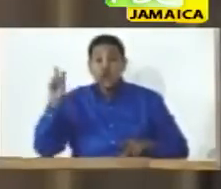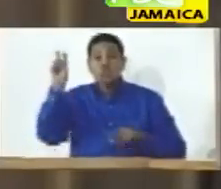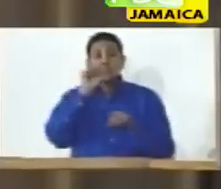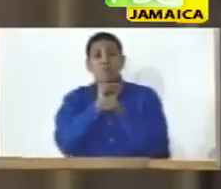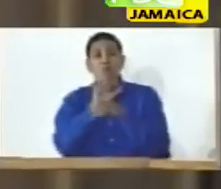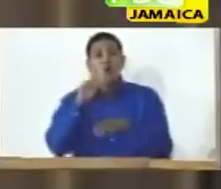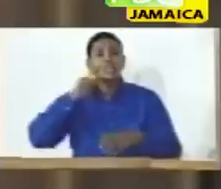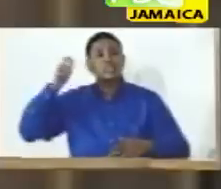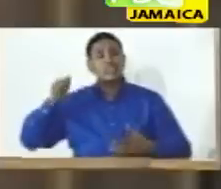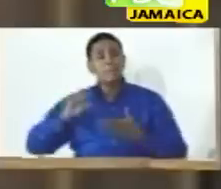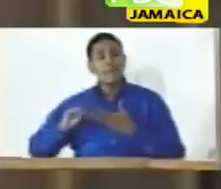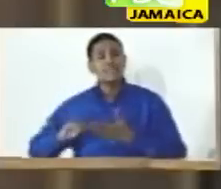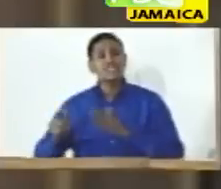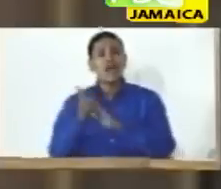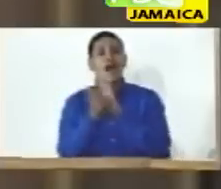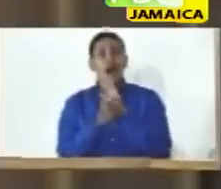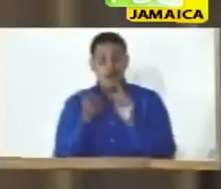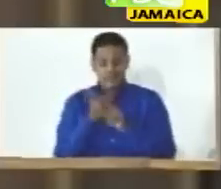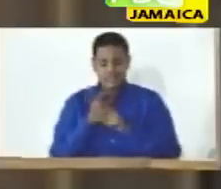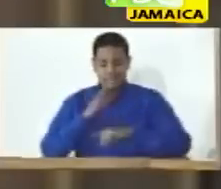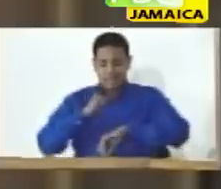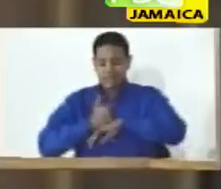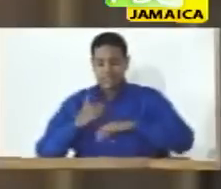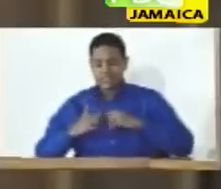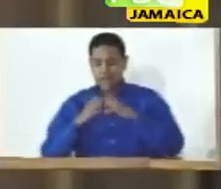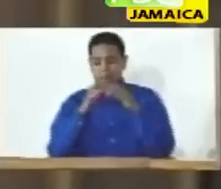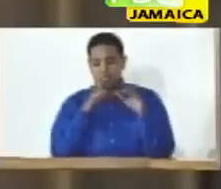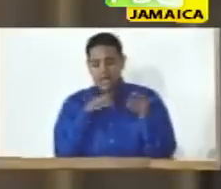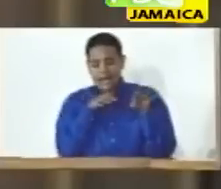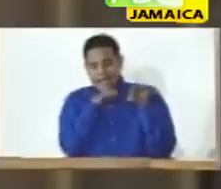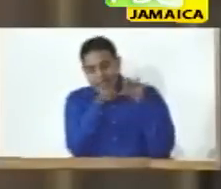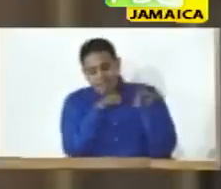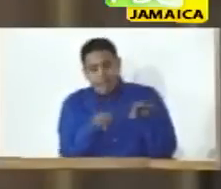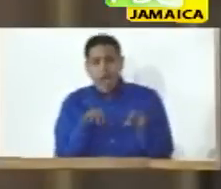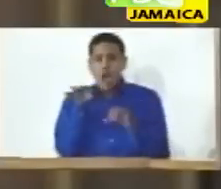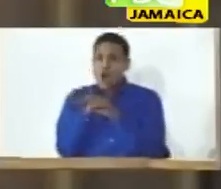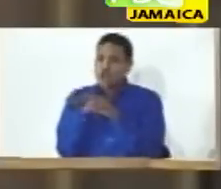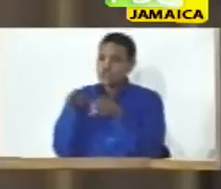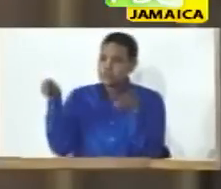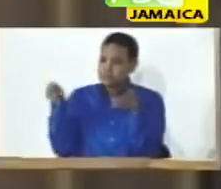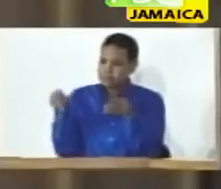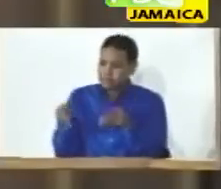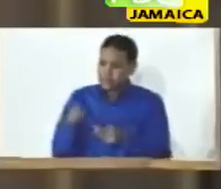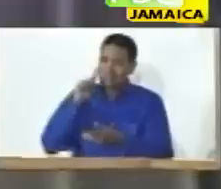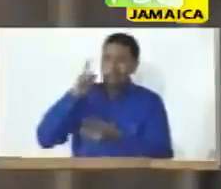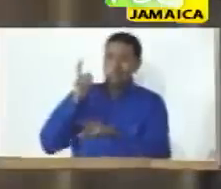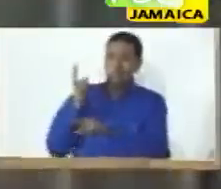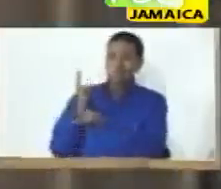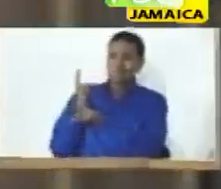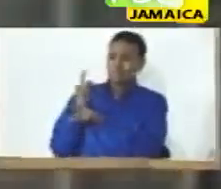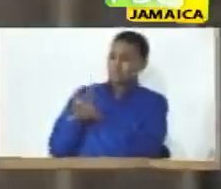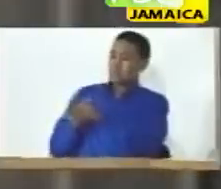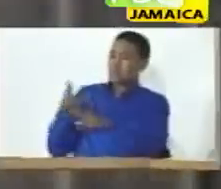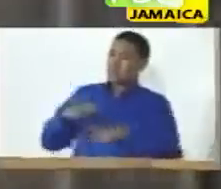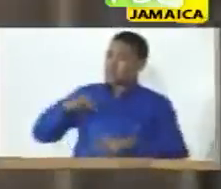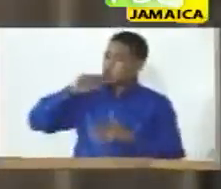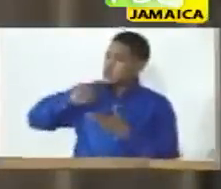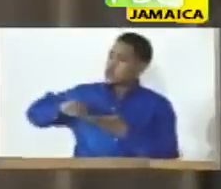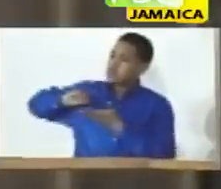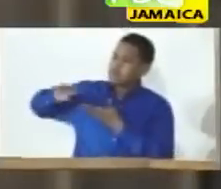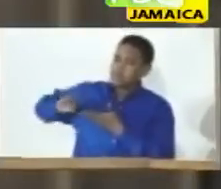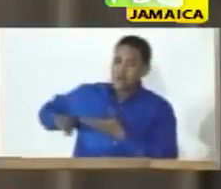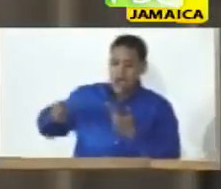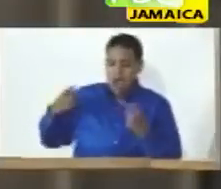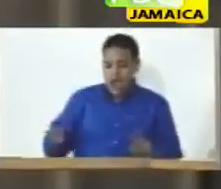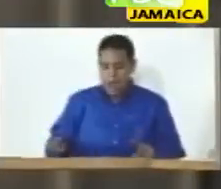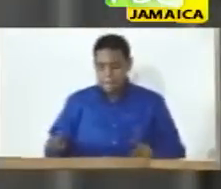Pension Act, which establishes a defined contributory pension scheme for all tourism workers, whether they